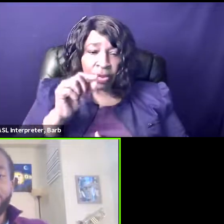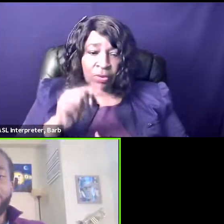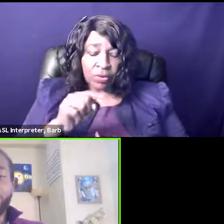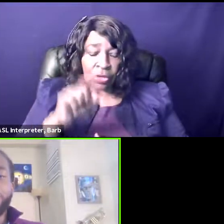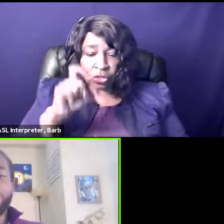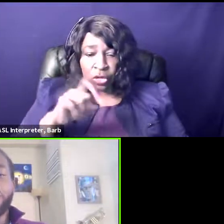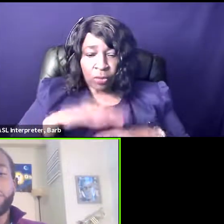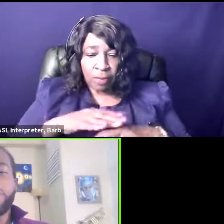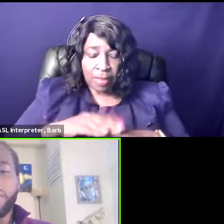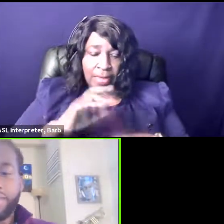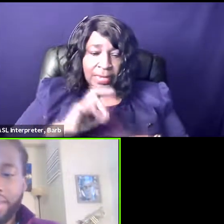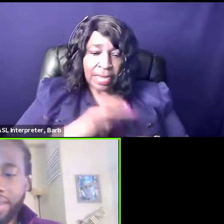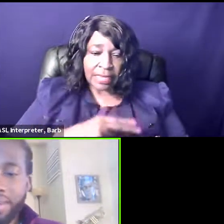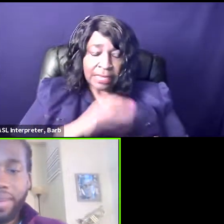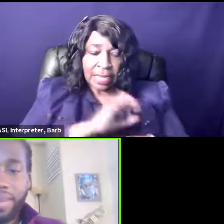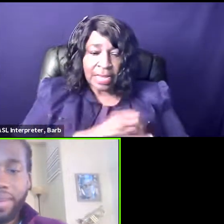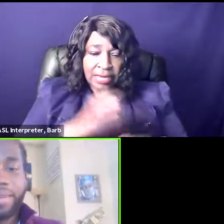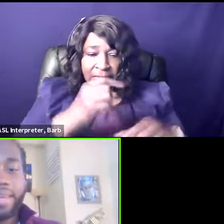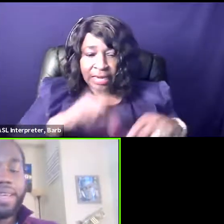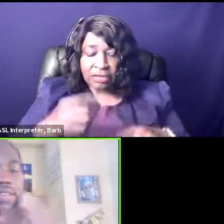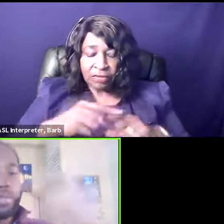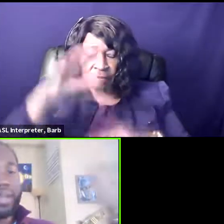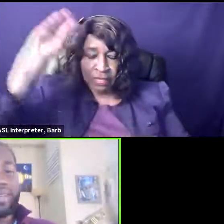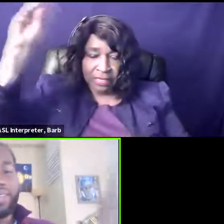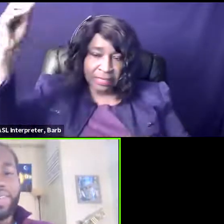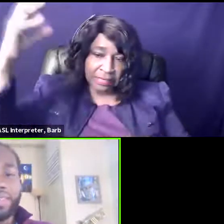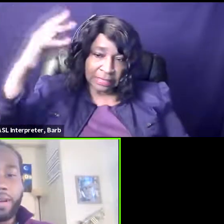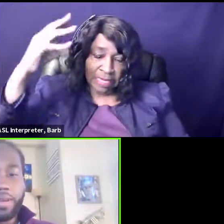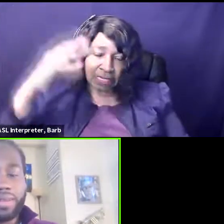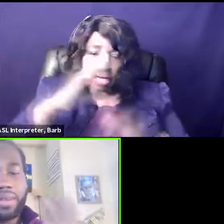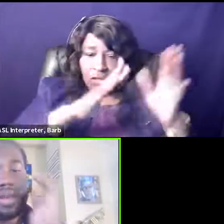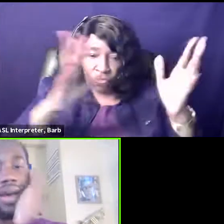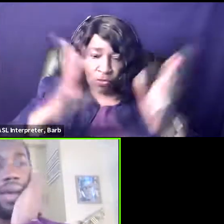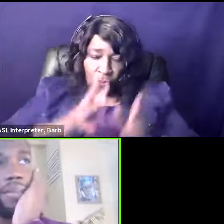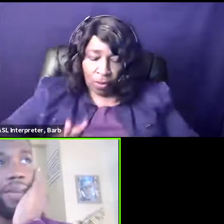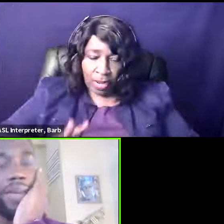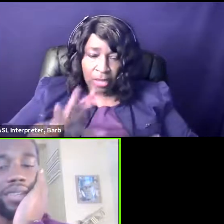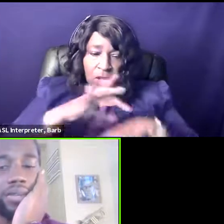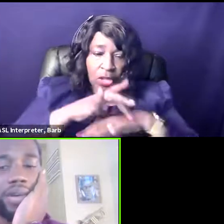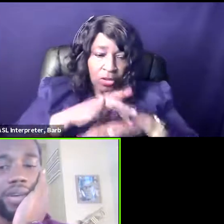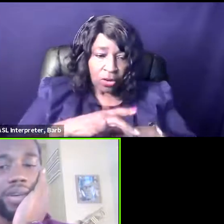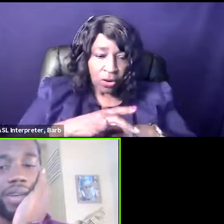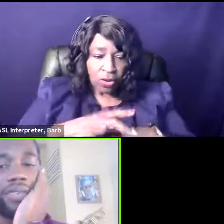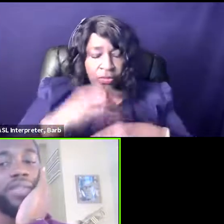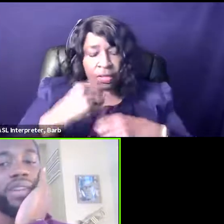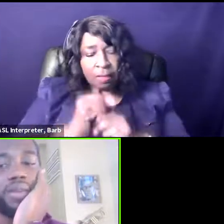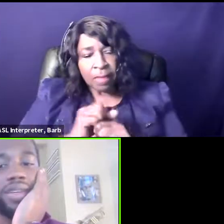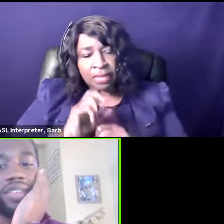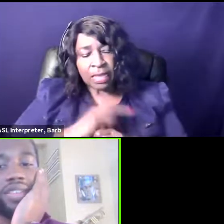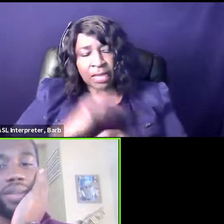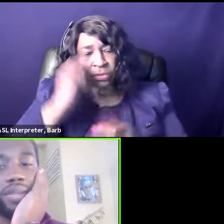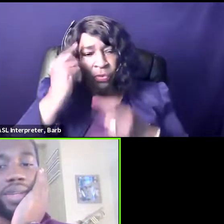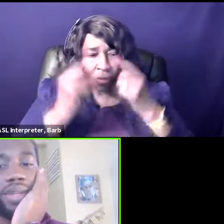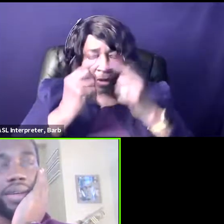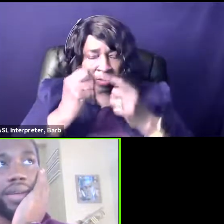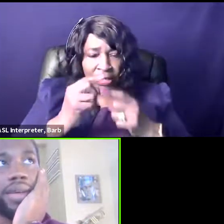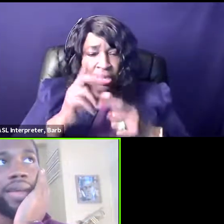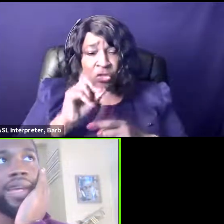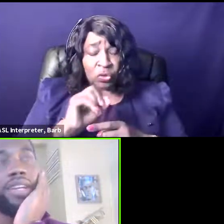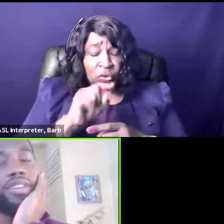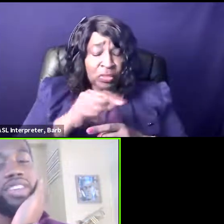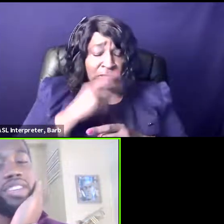all, right, that, energy comes from the sun and the wind and the earth. It makes us wonder if you see a relationship